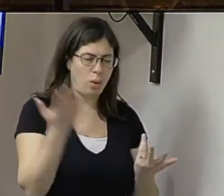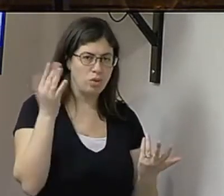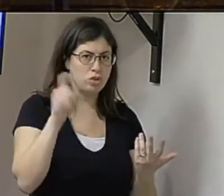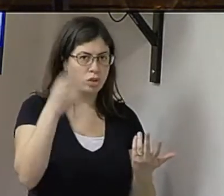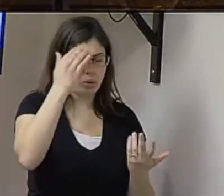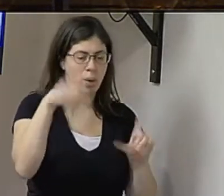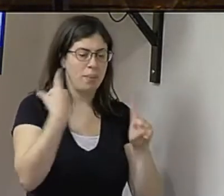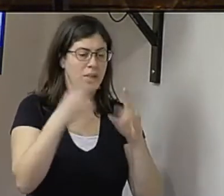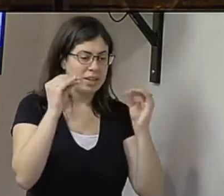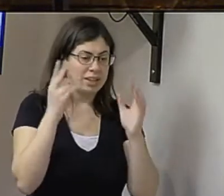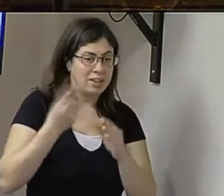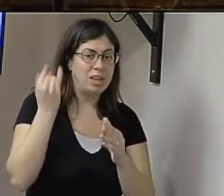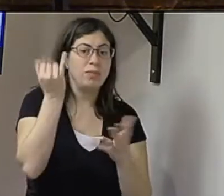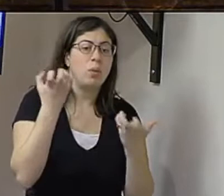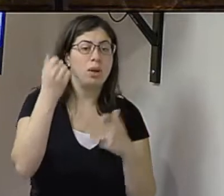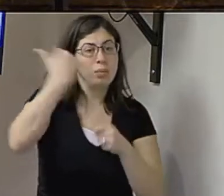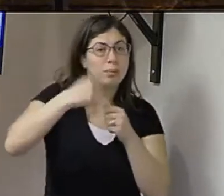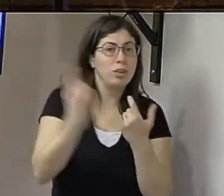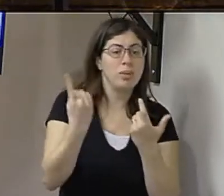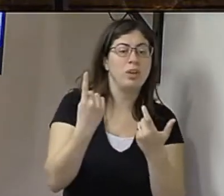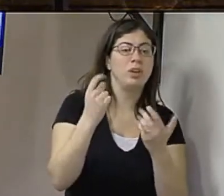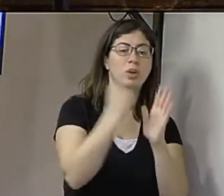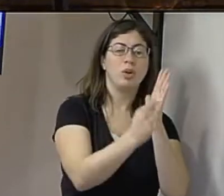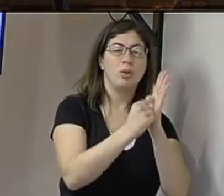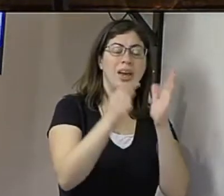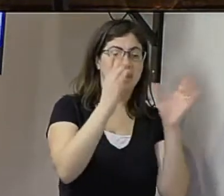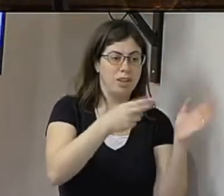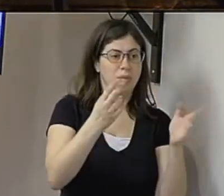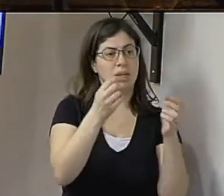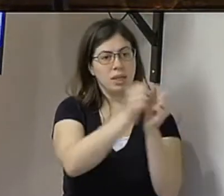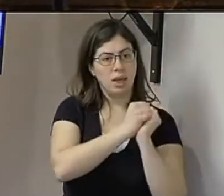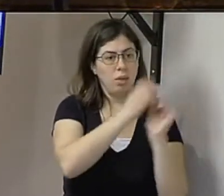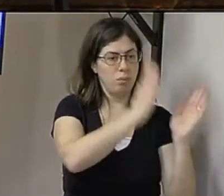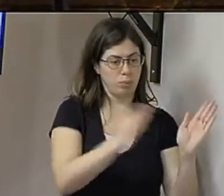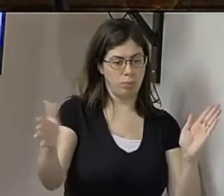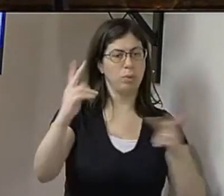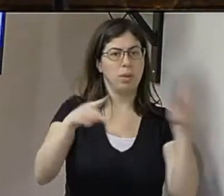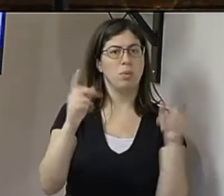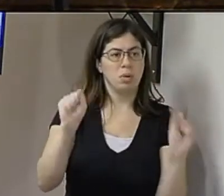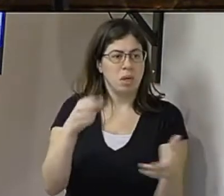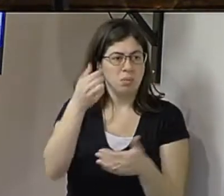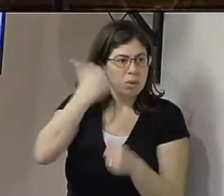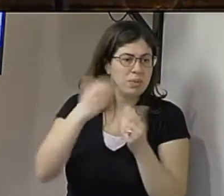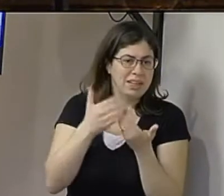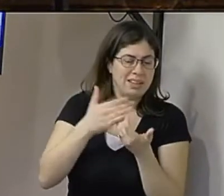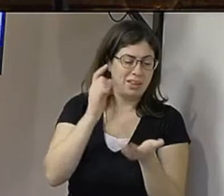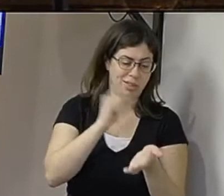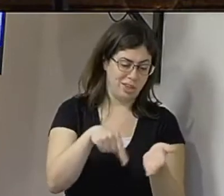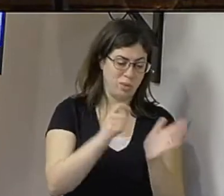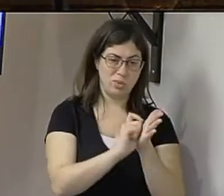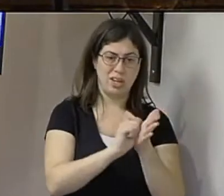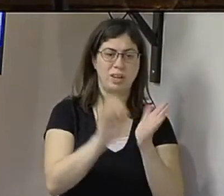know about teaching people history is if you want people to remember something, you put the history together in a very good order so that people will remember it, right? And this book was written to